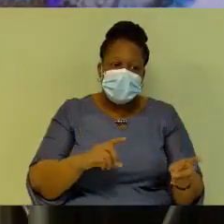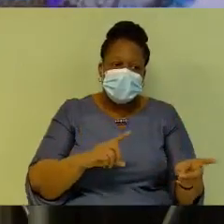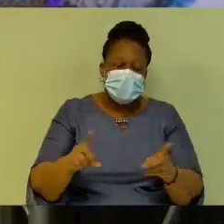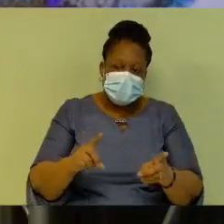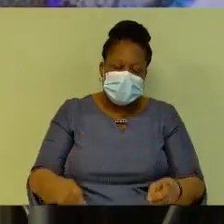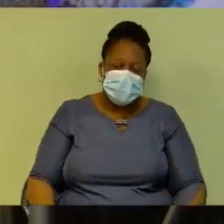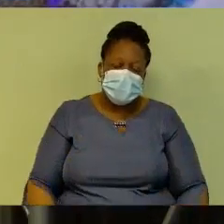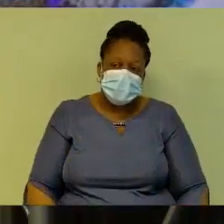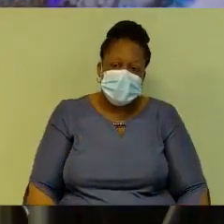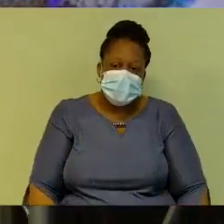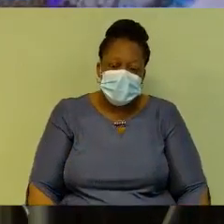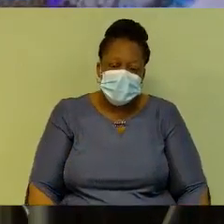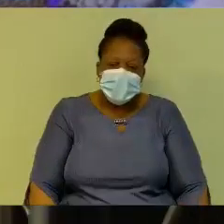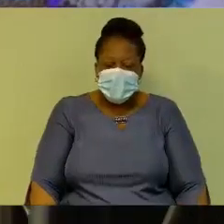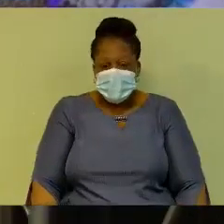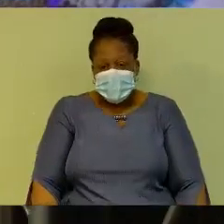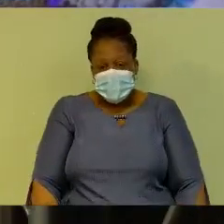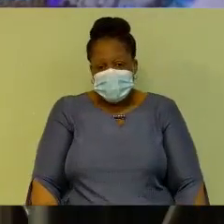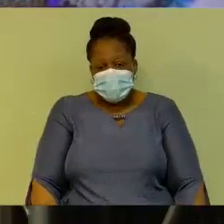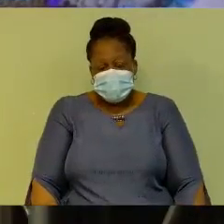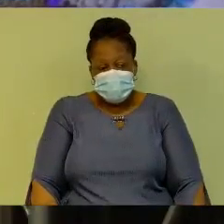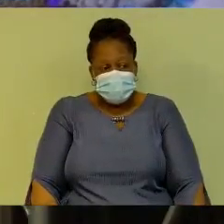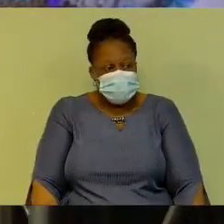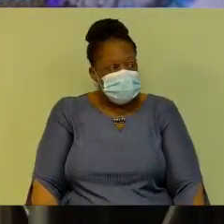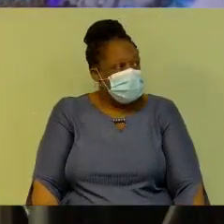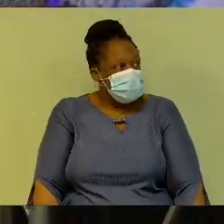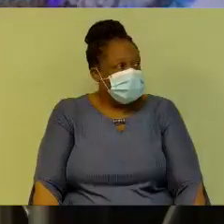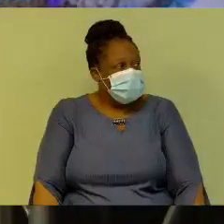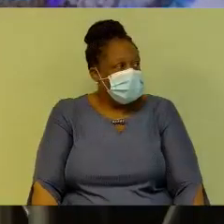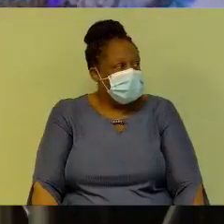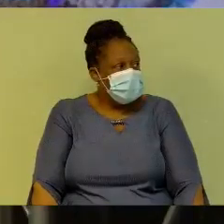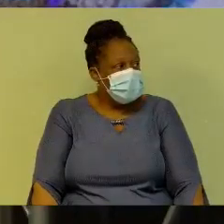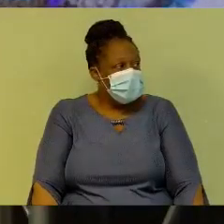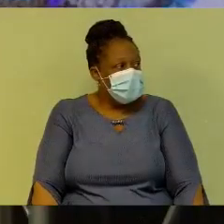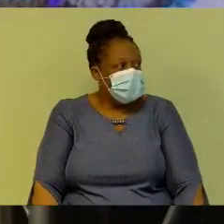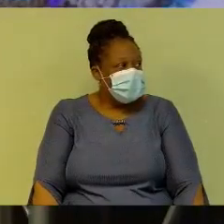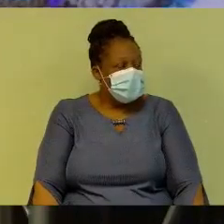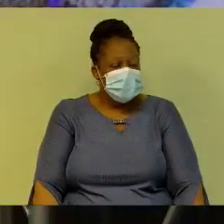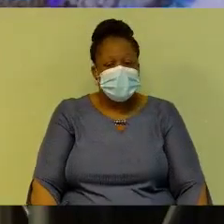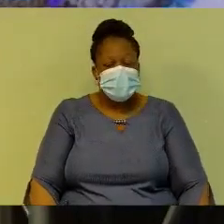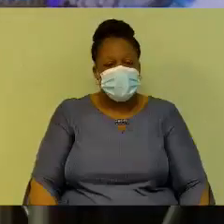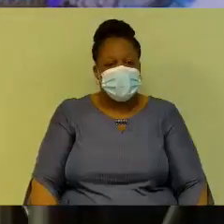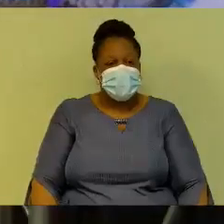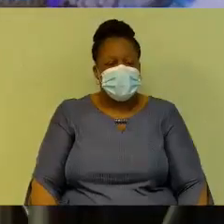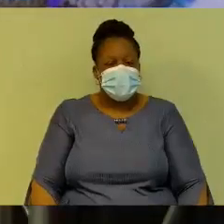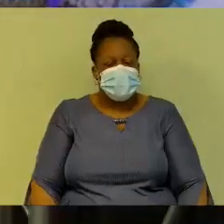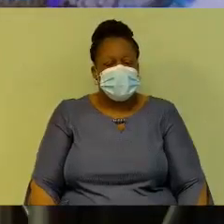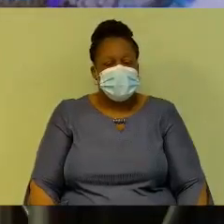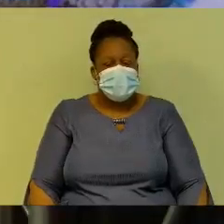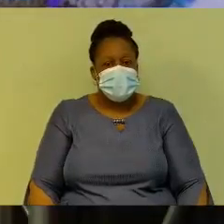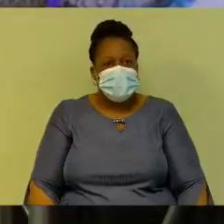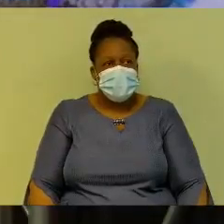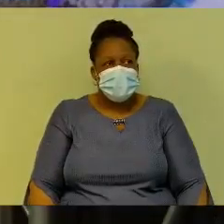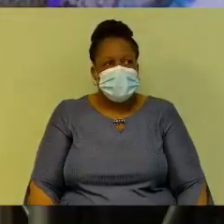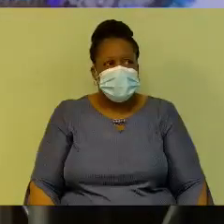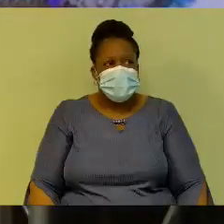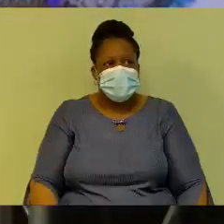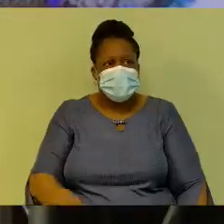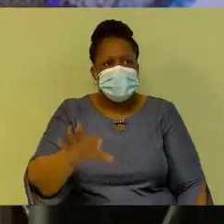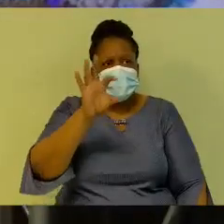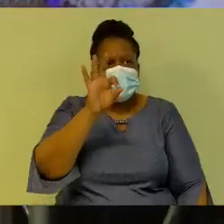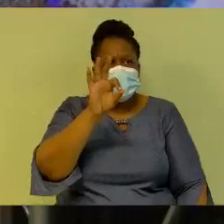The St. Kitts Athletics and its corporate partners, Flow and First Federal Credit Union, for the month of